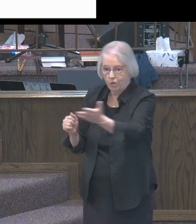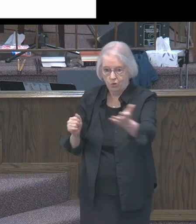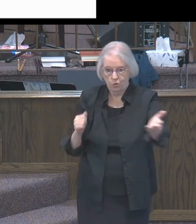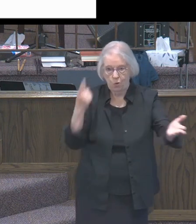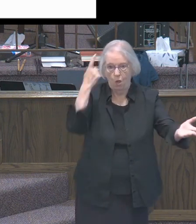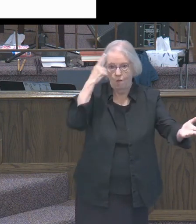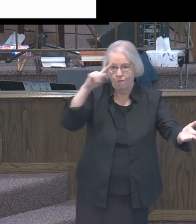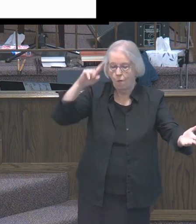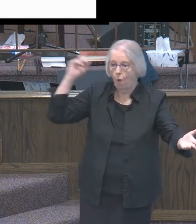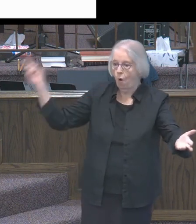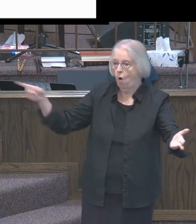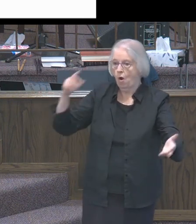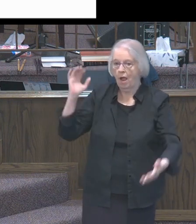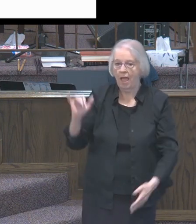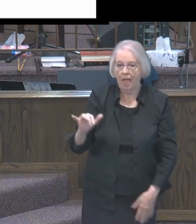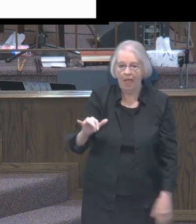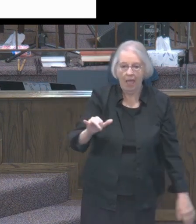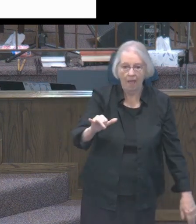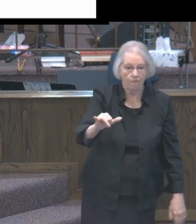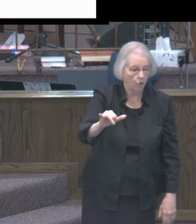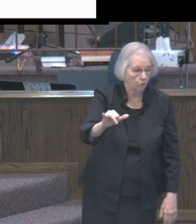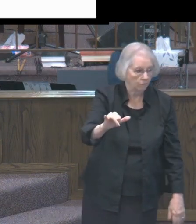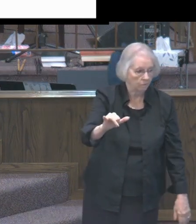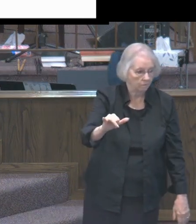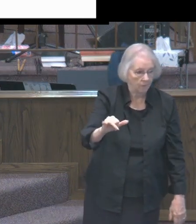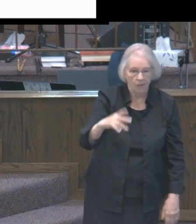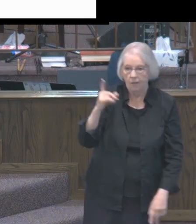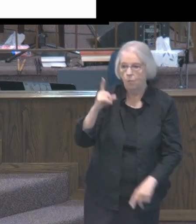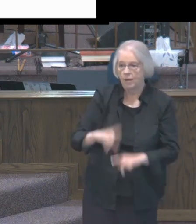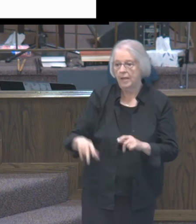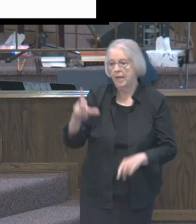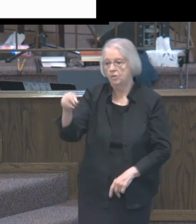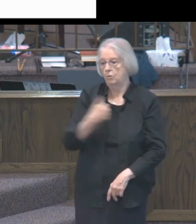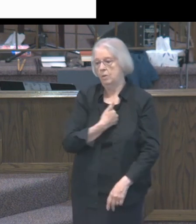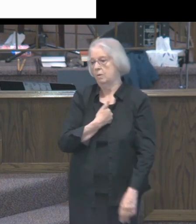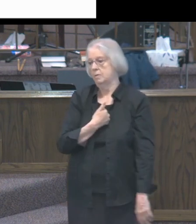We can't do it in our own strength, and we don't have to.